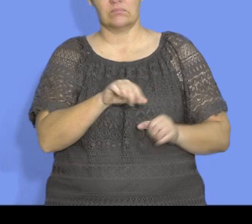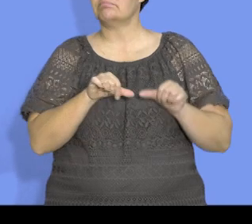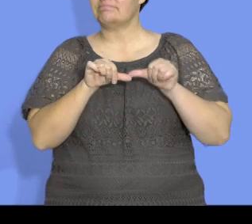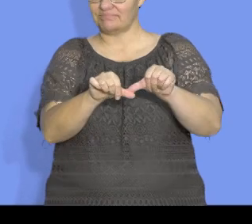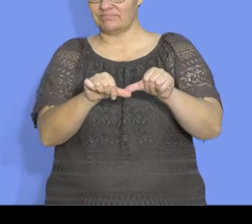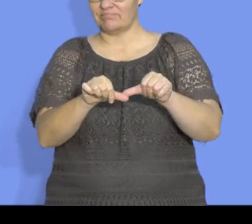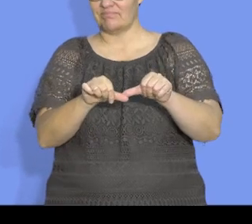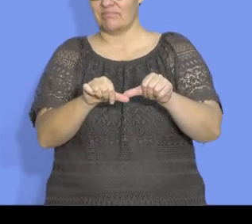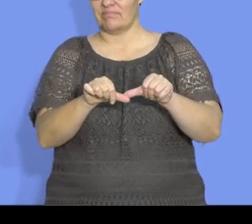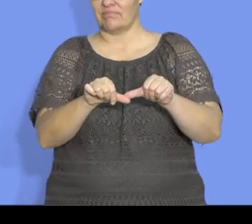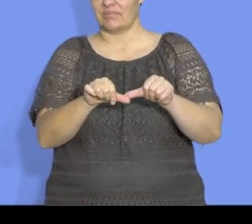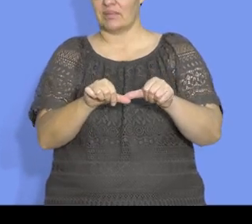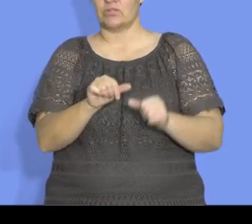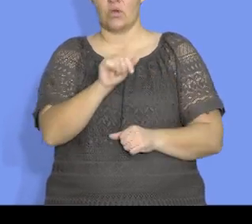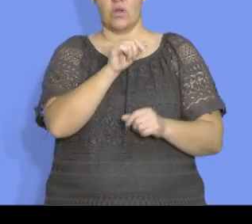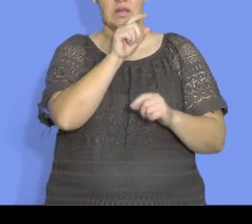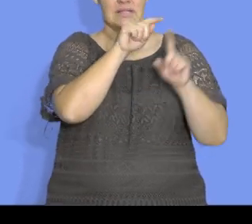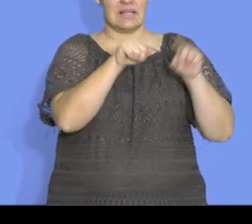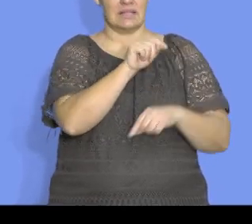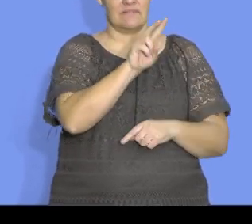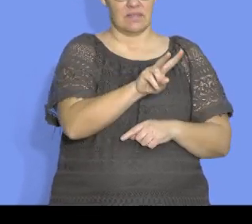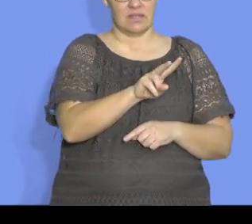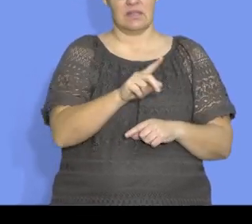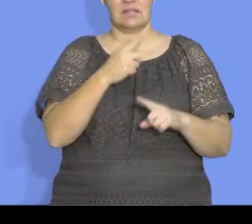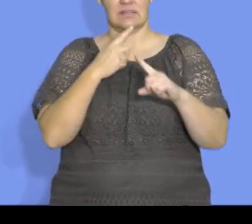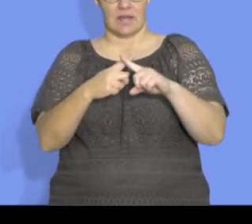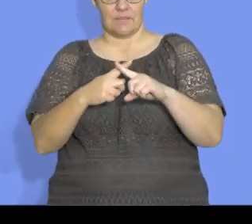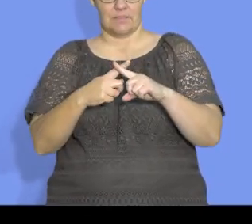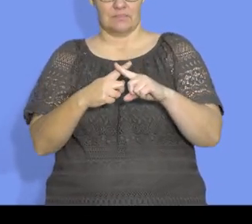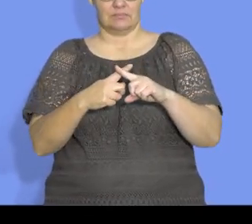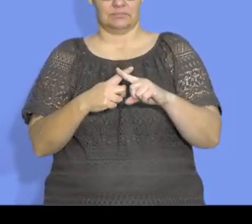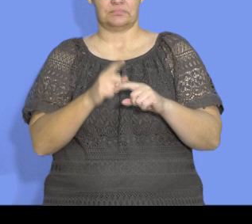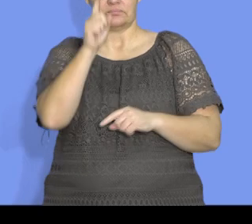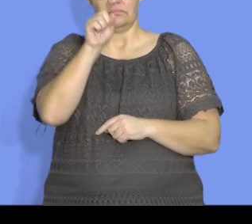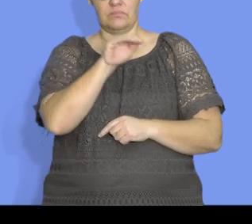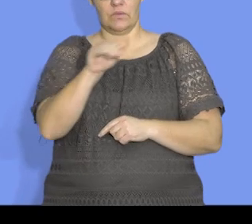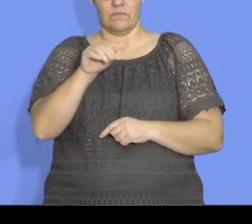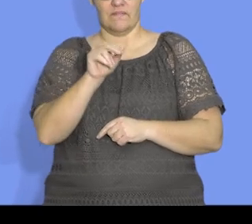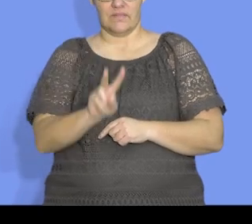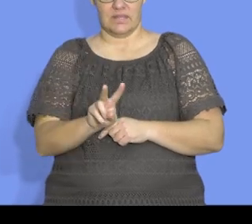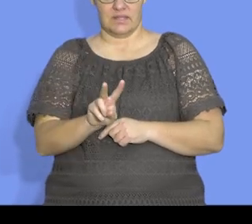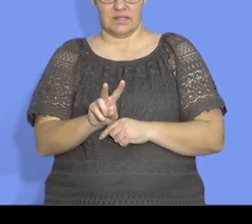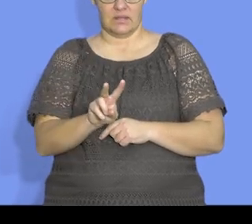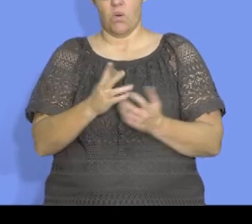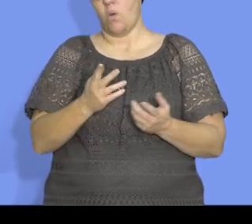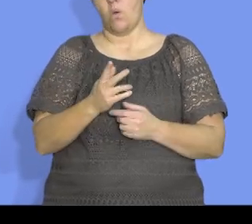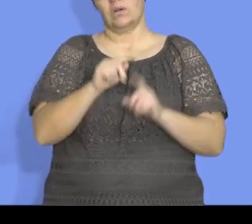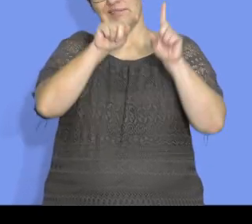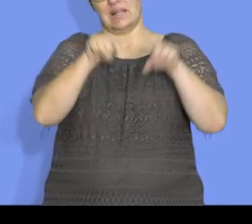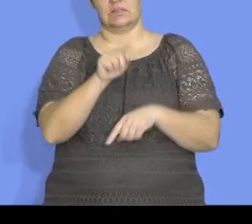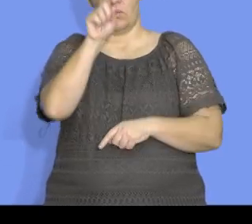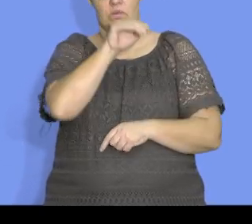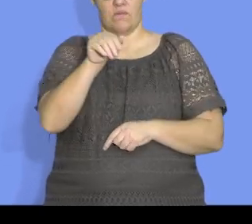constant. So delta V times 1 over P, or delta 1 over